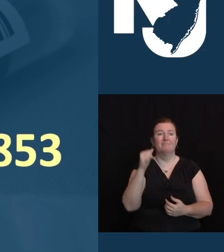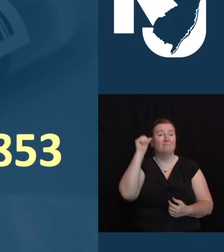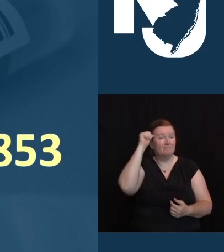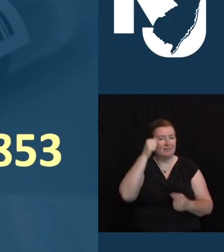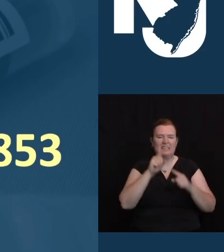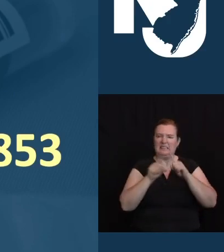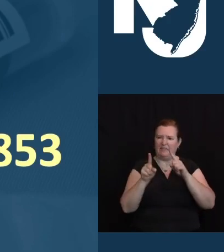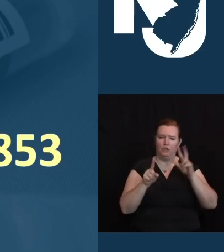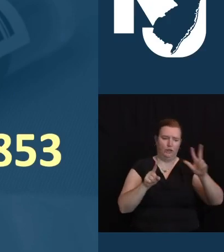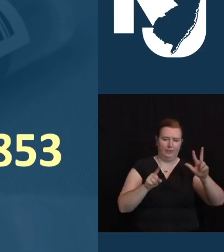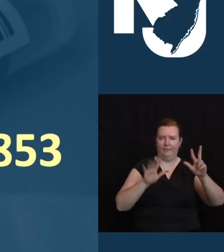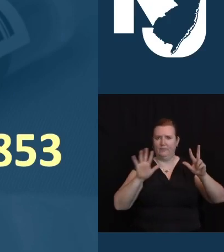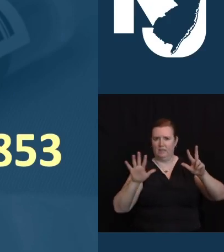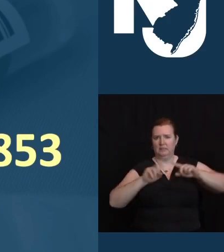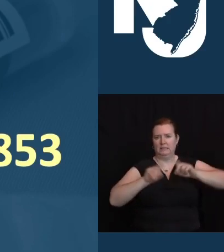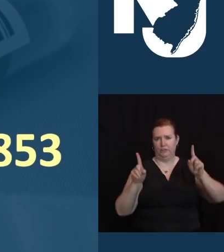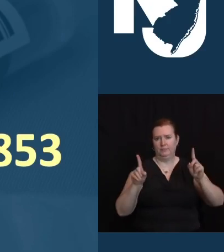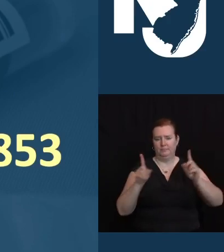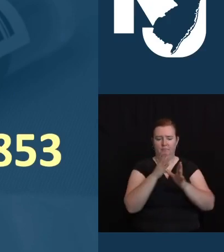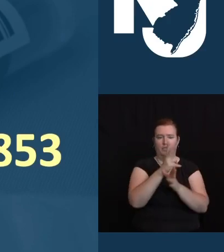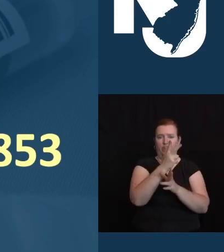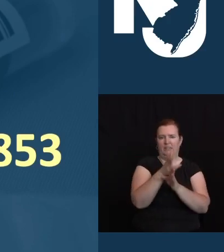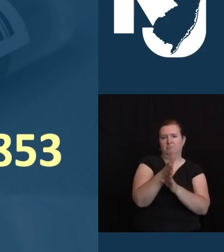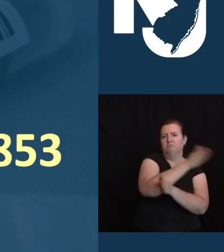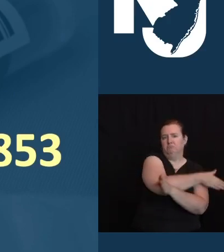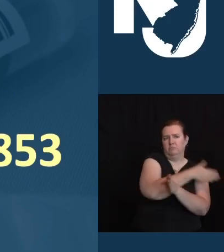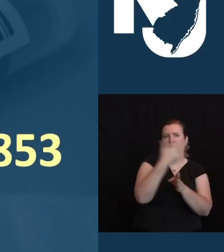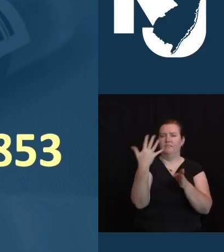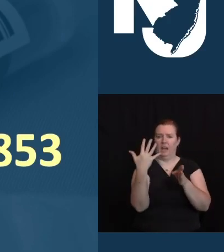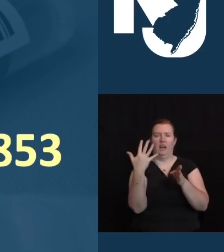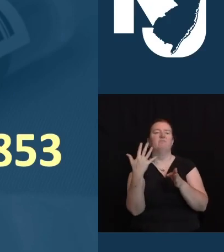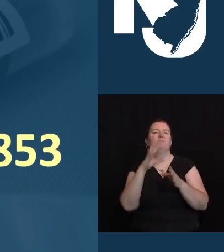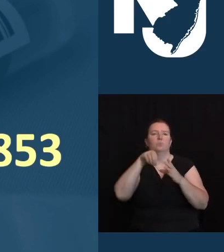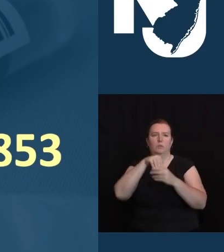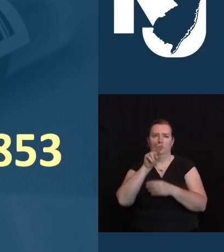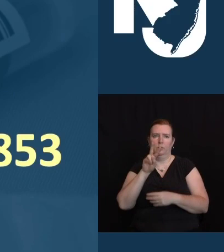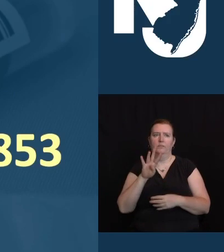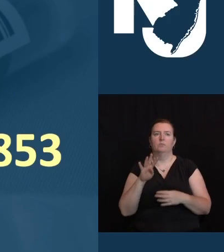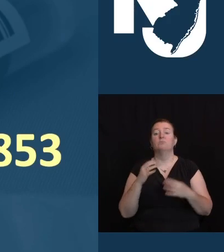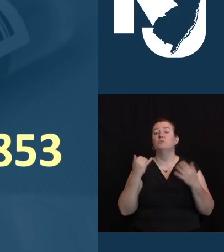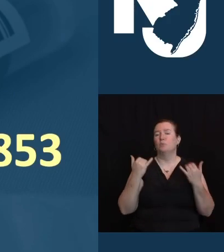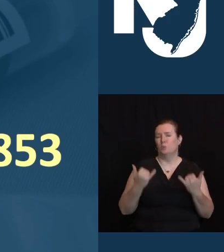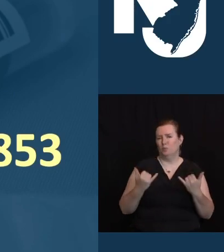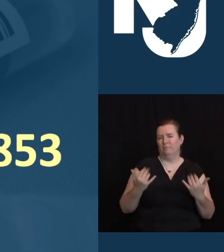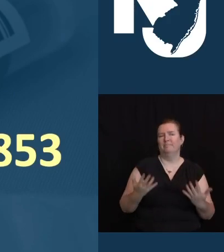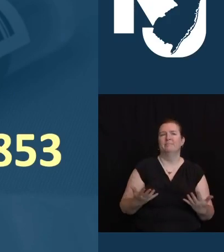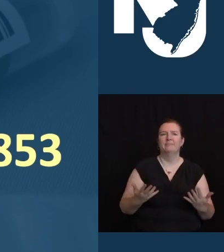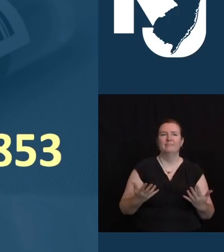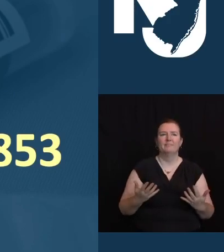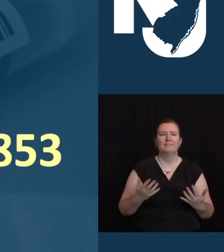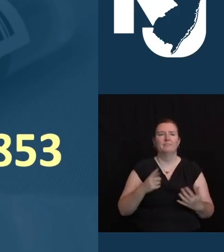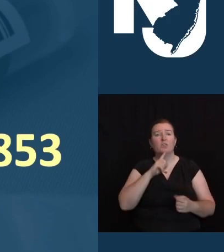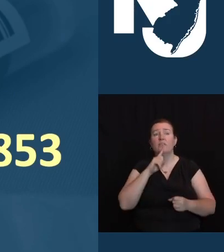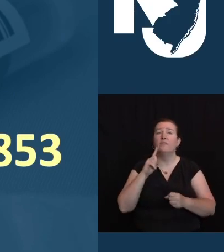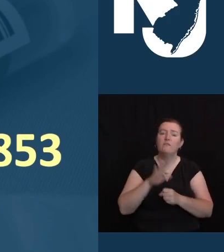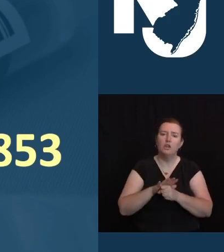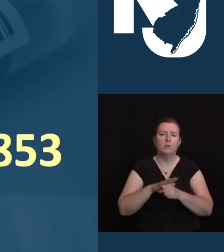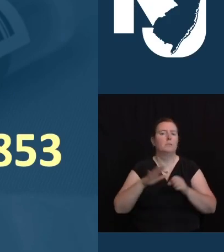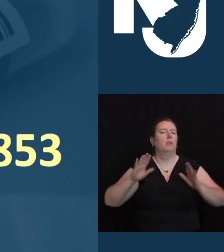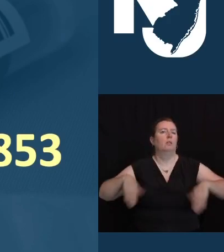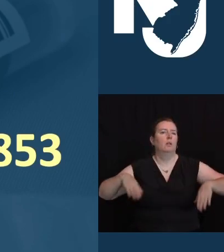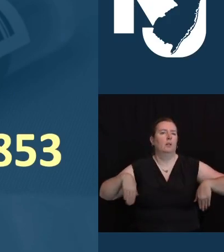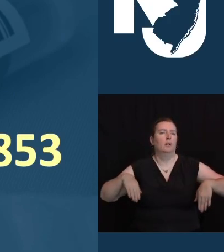We're giving you this information to give you some sense of the real, at this moment, reality, but they are still